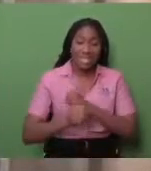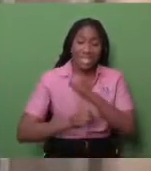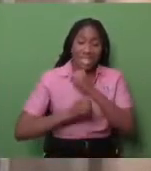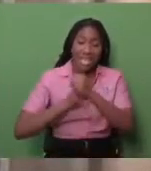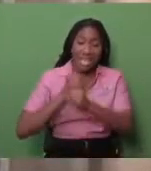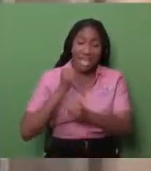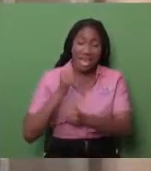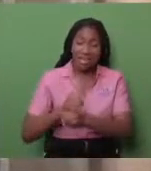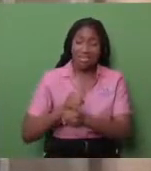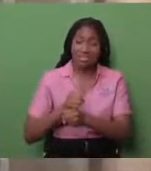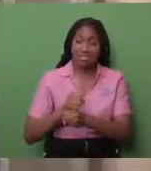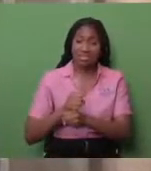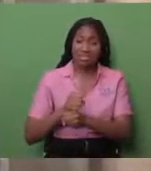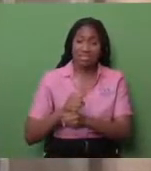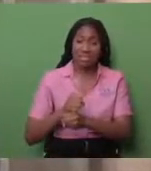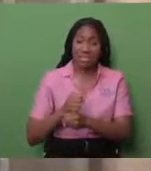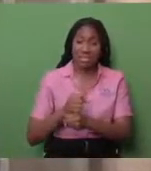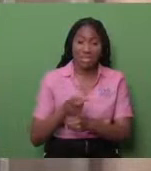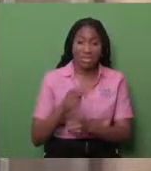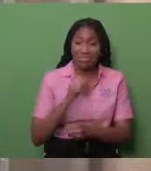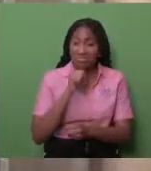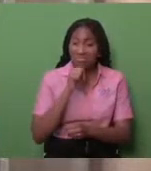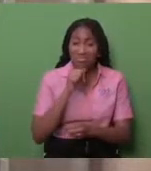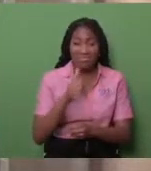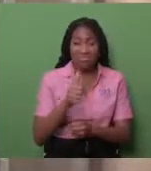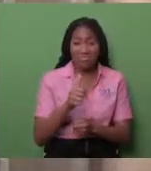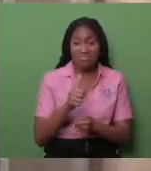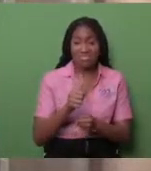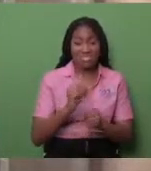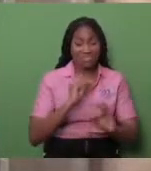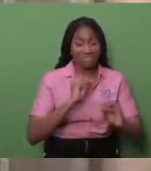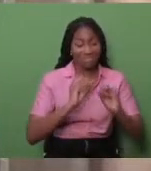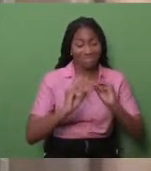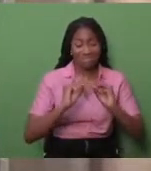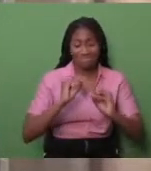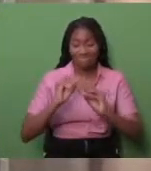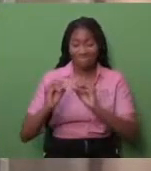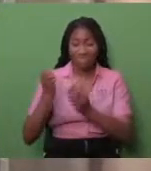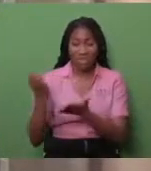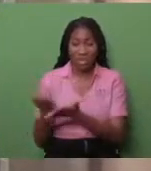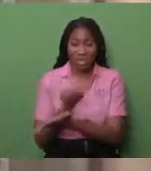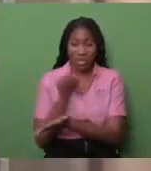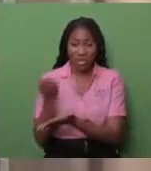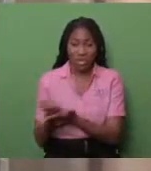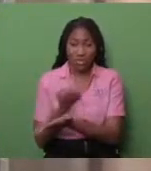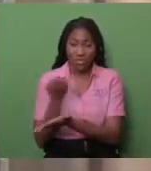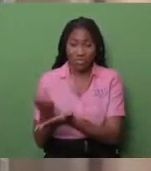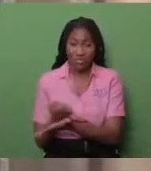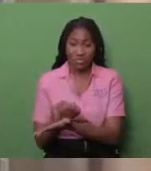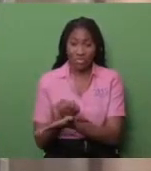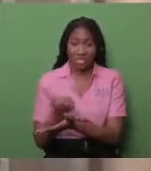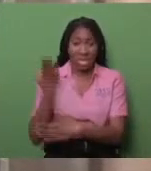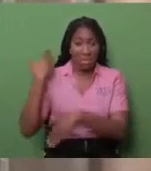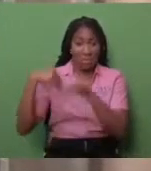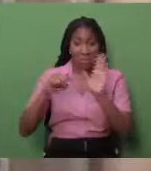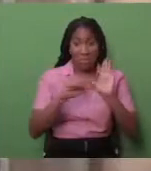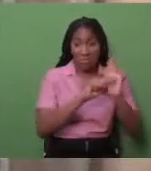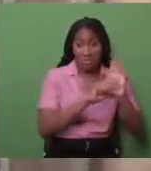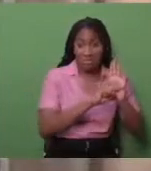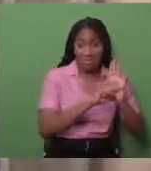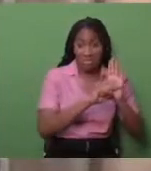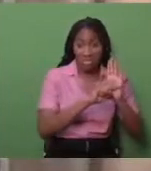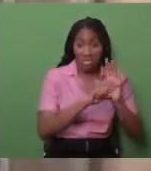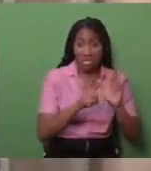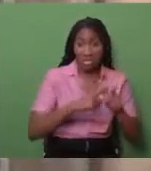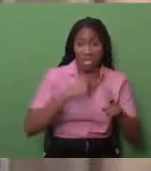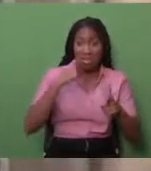three decades of economic progress. TNT's A sovereign credit rating took us decades to climb from the time you came